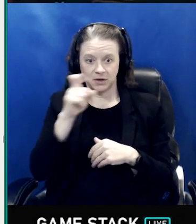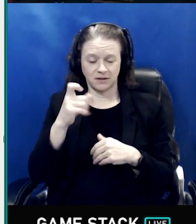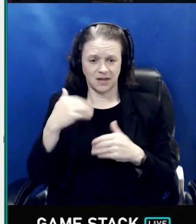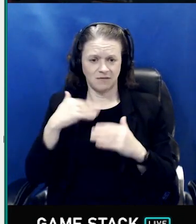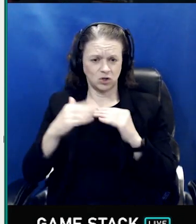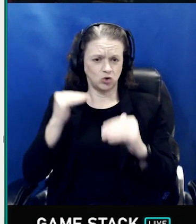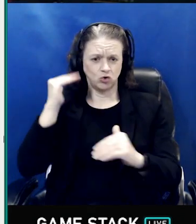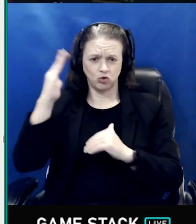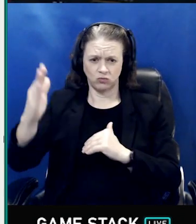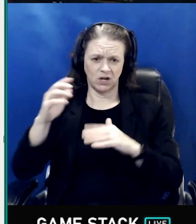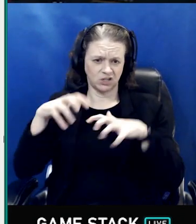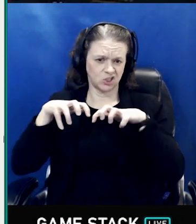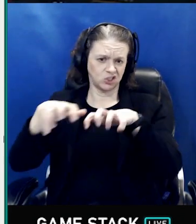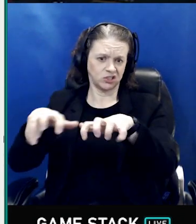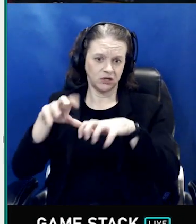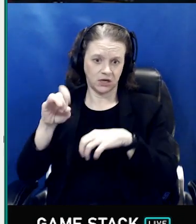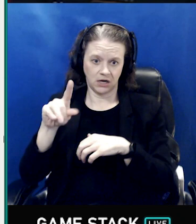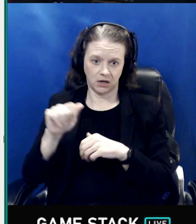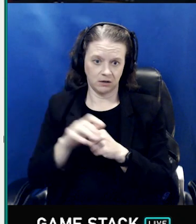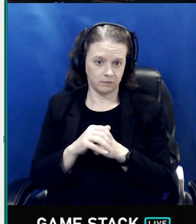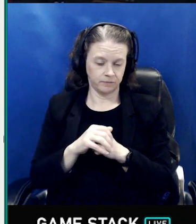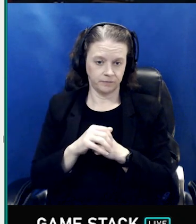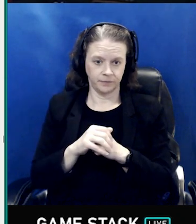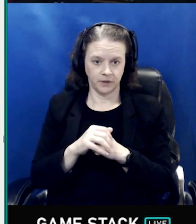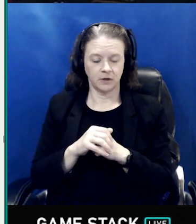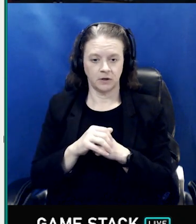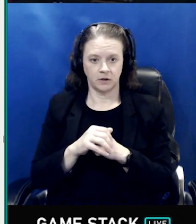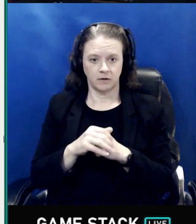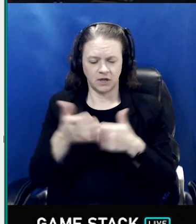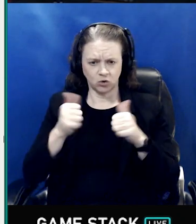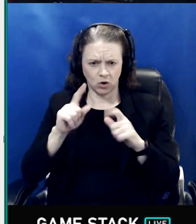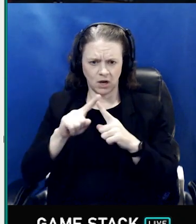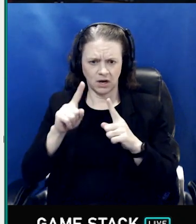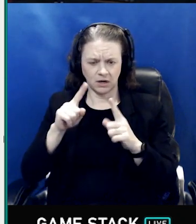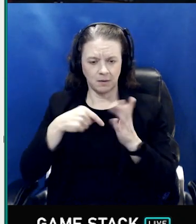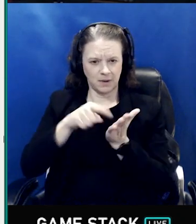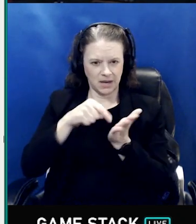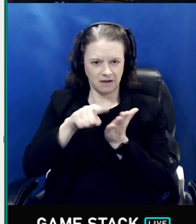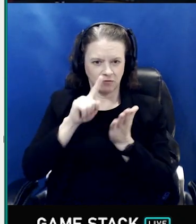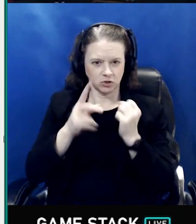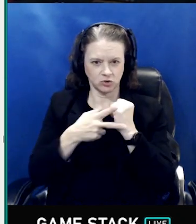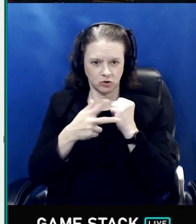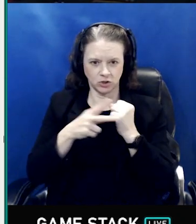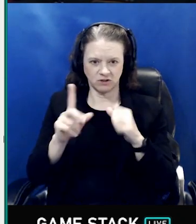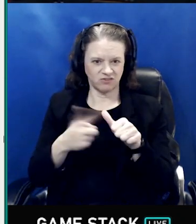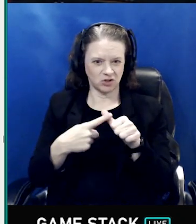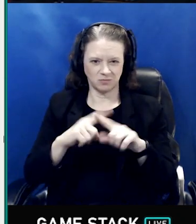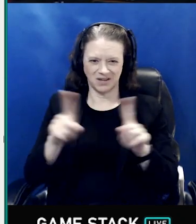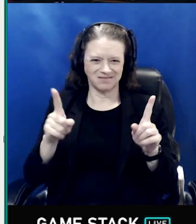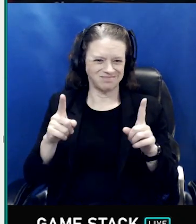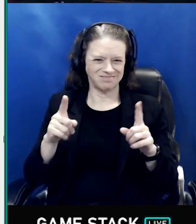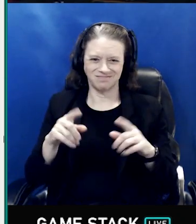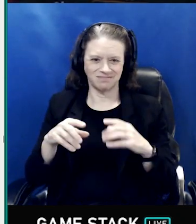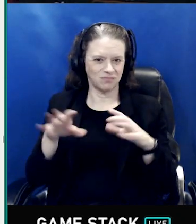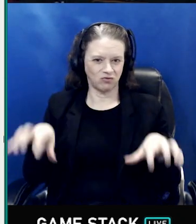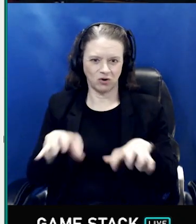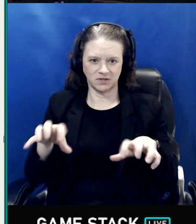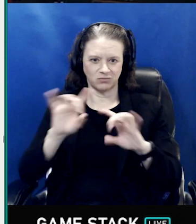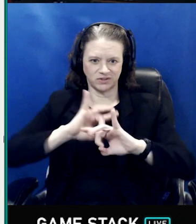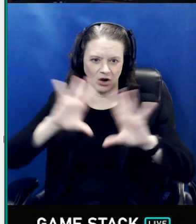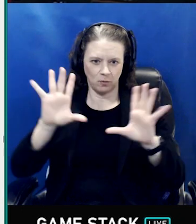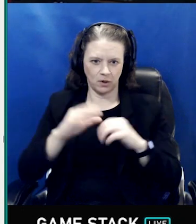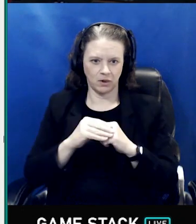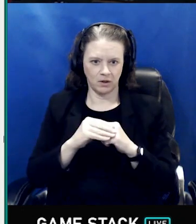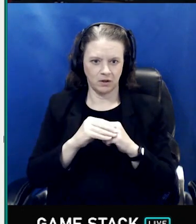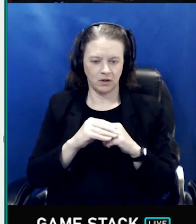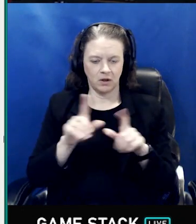data. They tried the table storage at first, but performance was terrible. Furthermore, as schema